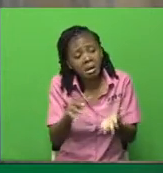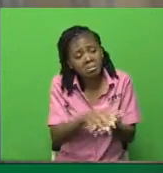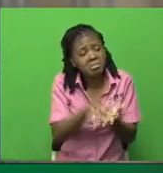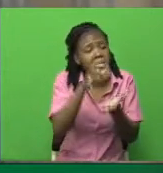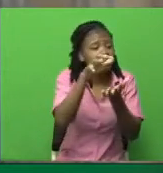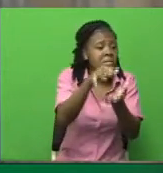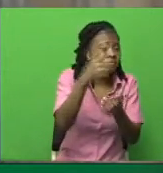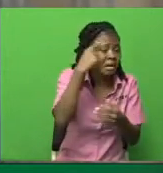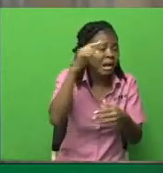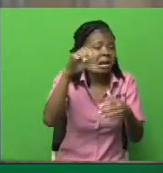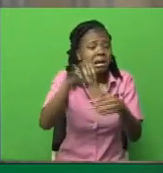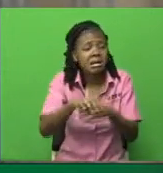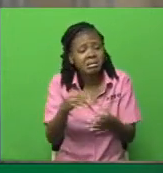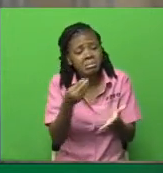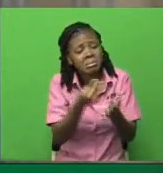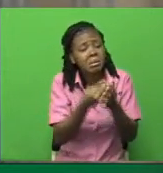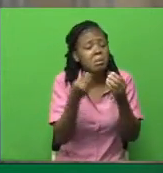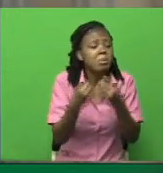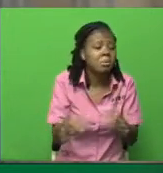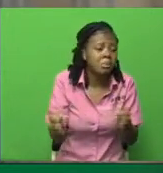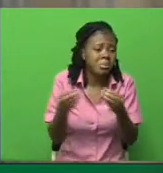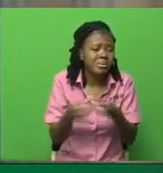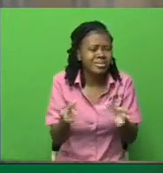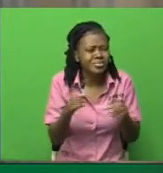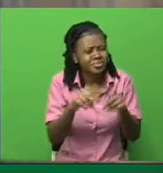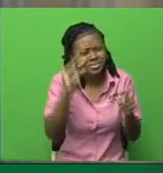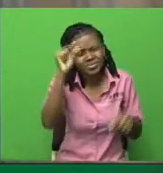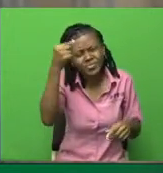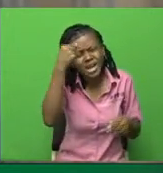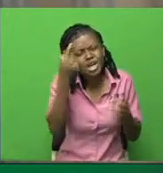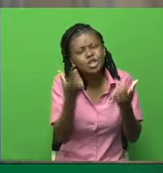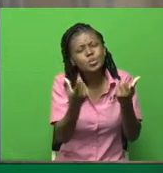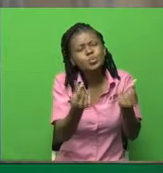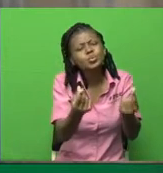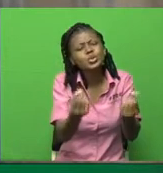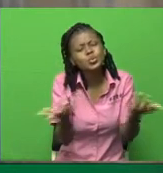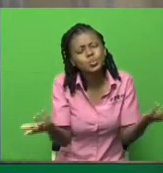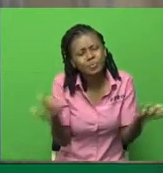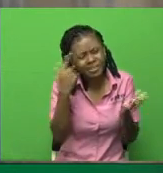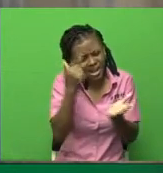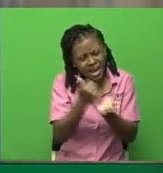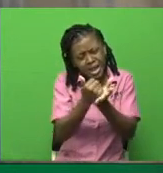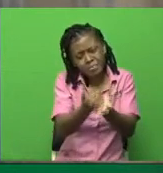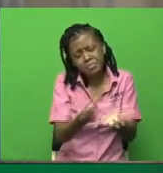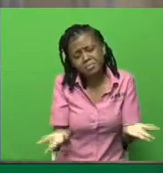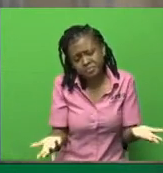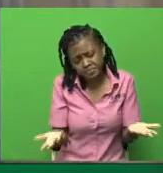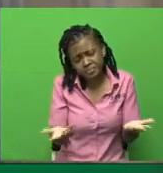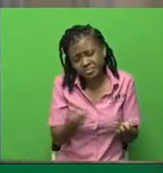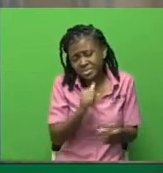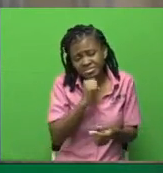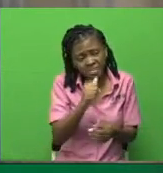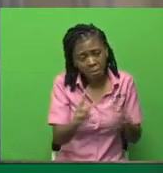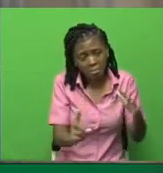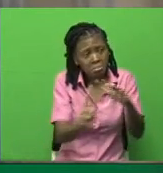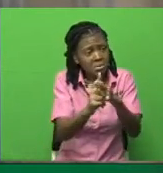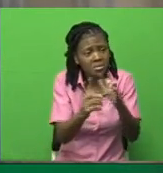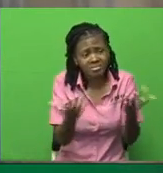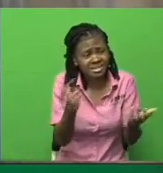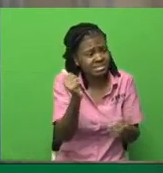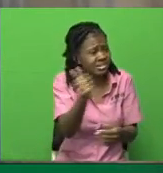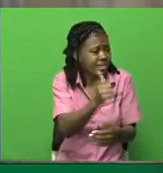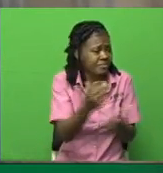you share it with the population and so on but what are you doing about it didn't just happen this has been going on for years my